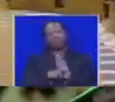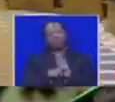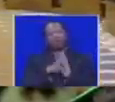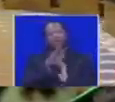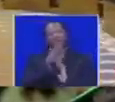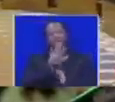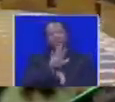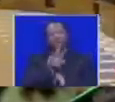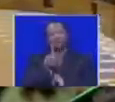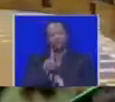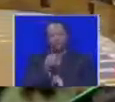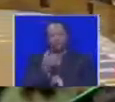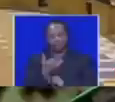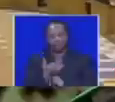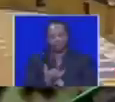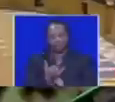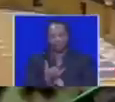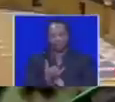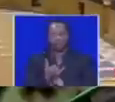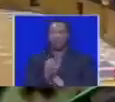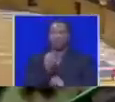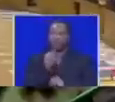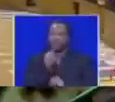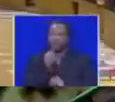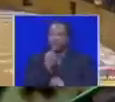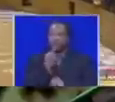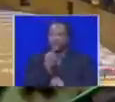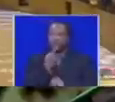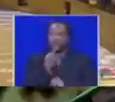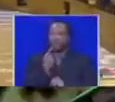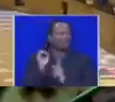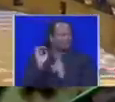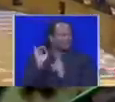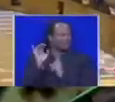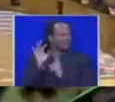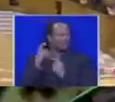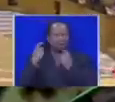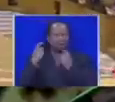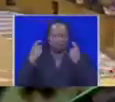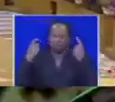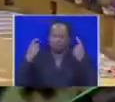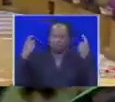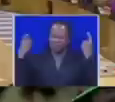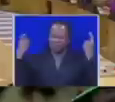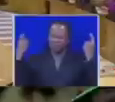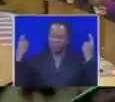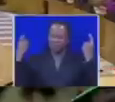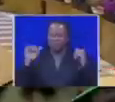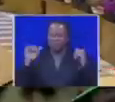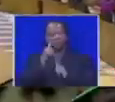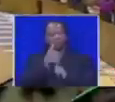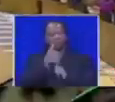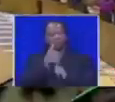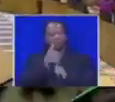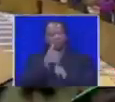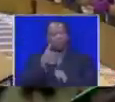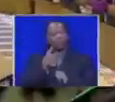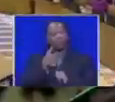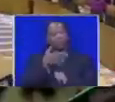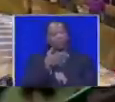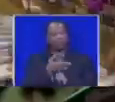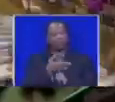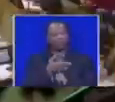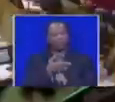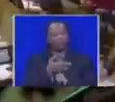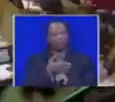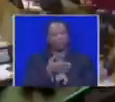people are not interested. It says, Rule 53. You are not interested on anything. If the presiding officer is of the you opinion,